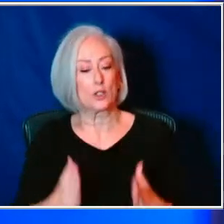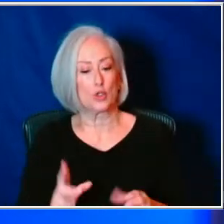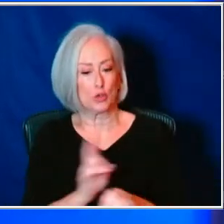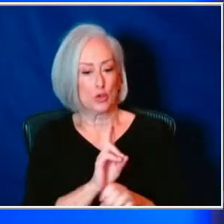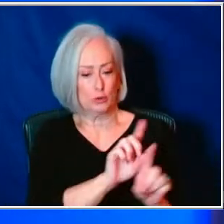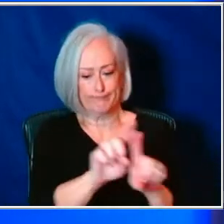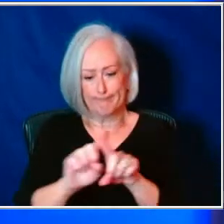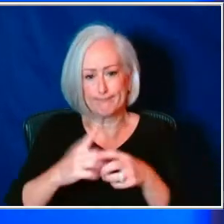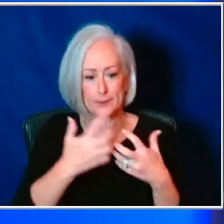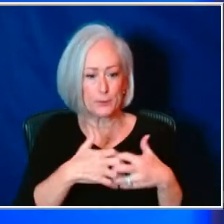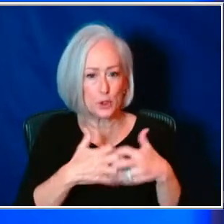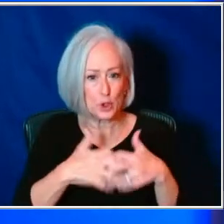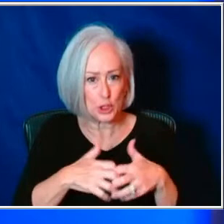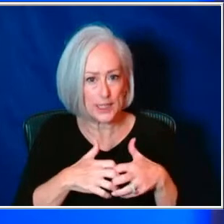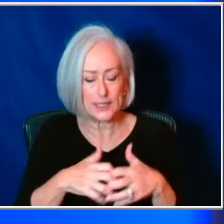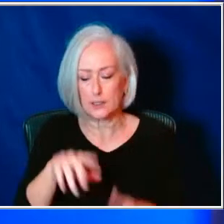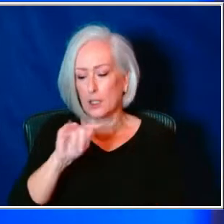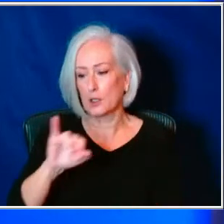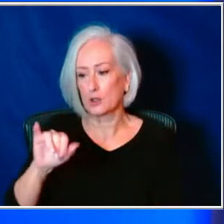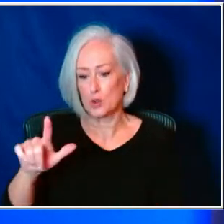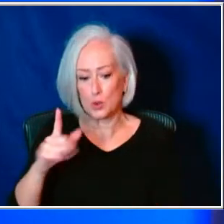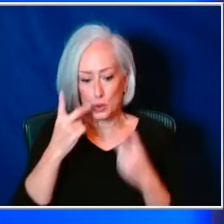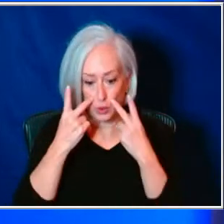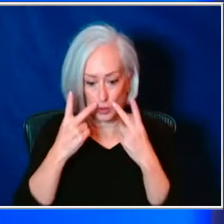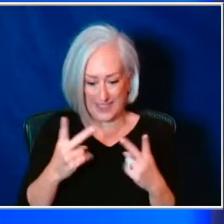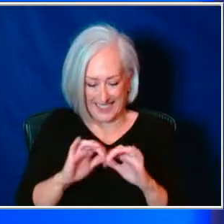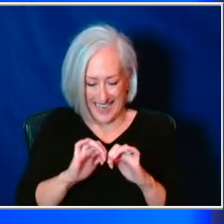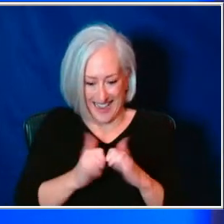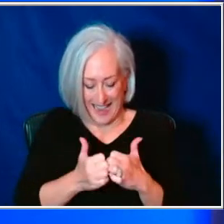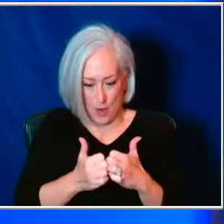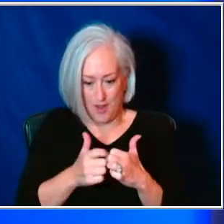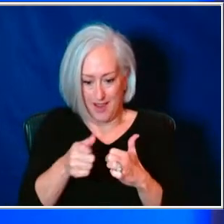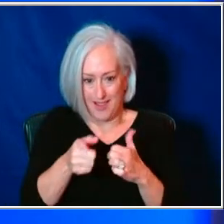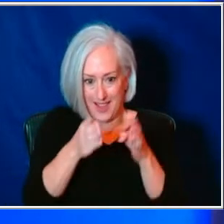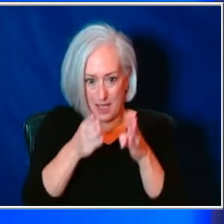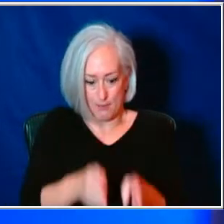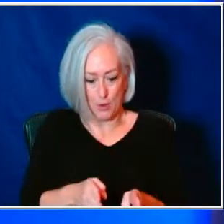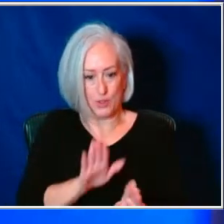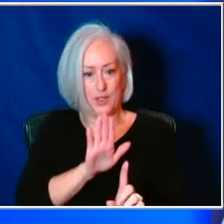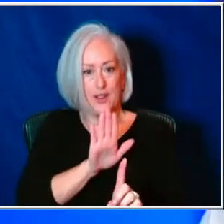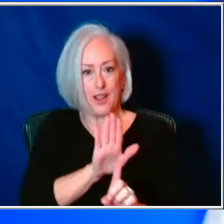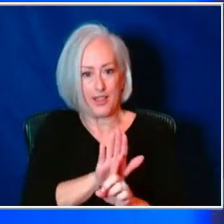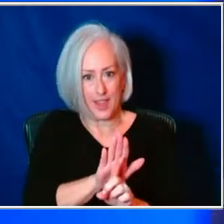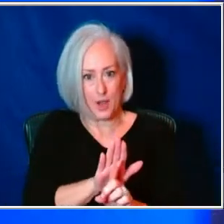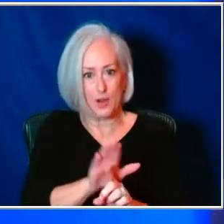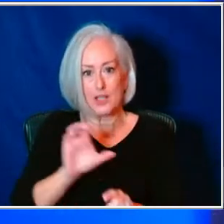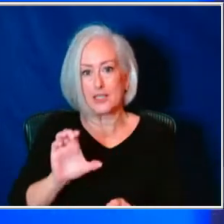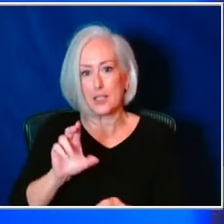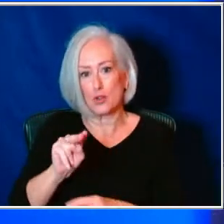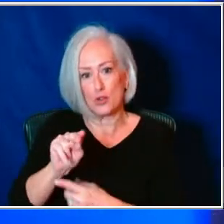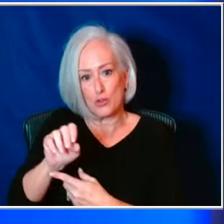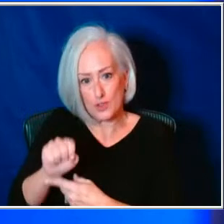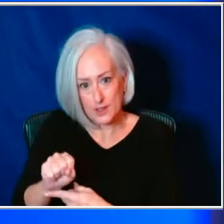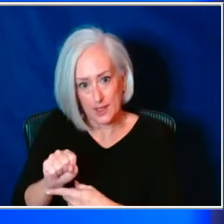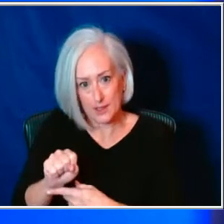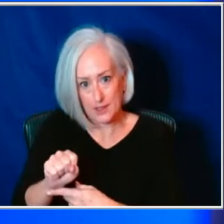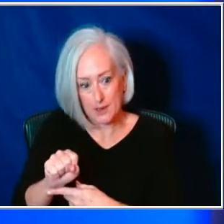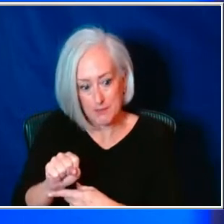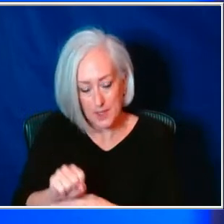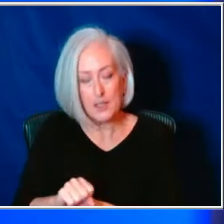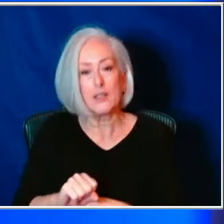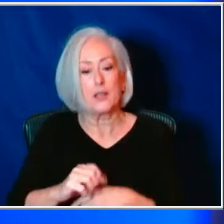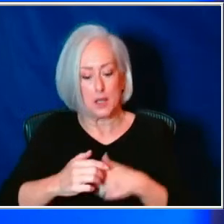to elucidate how a person's central nervous system and peripheral nervous system are processing pain. So it allows us